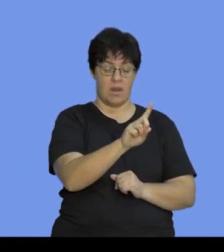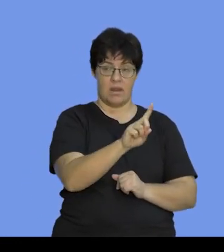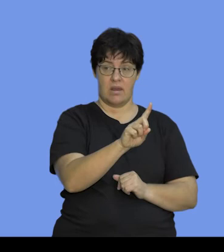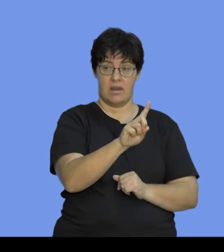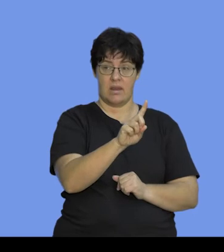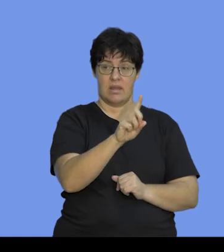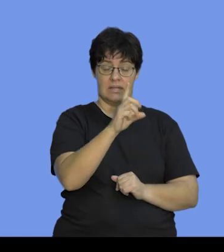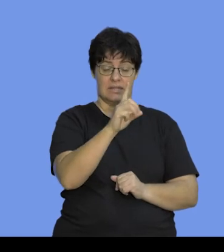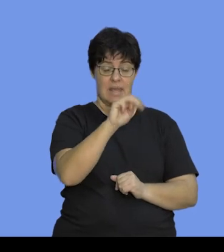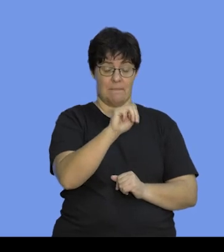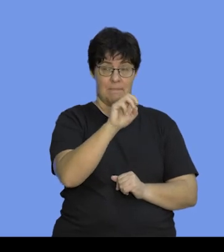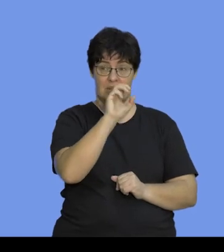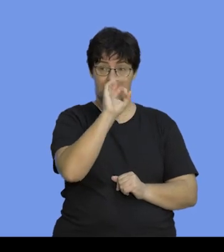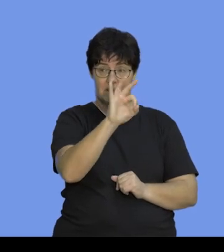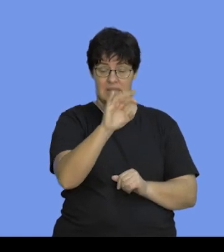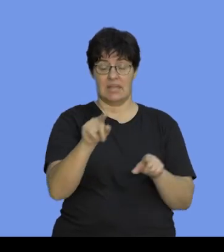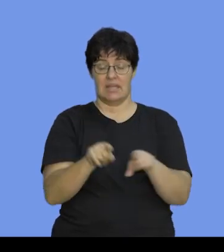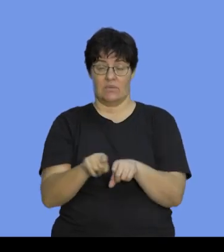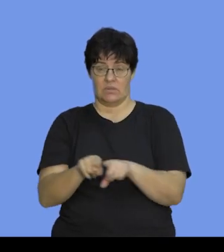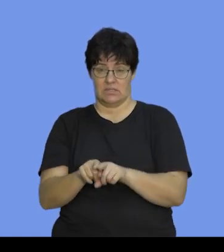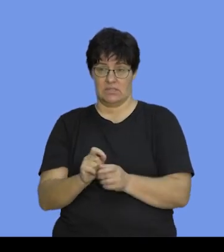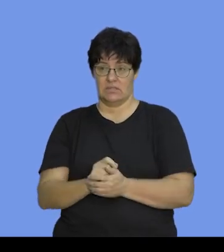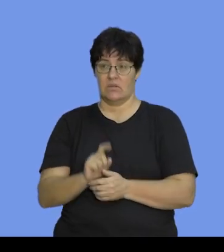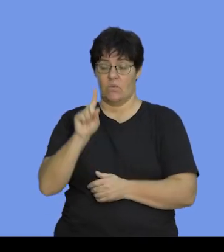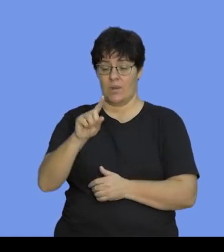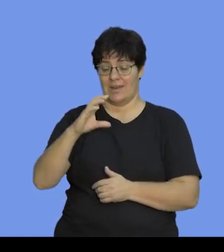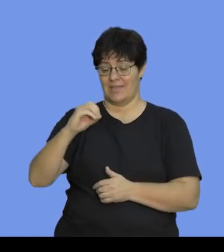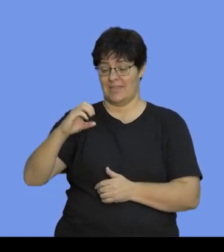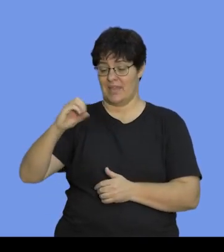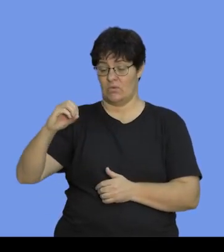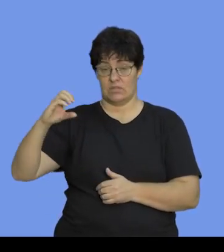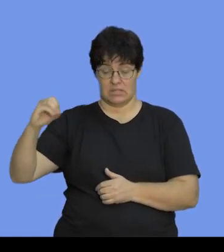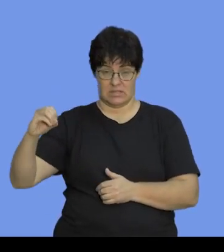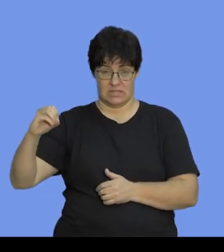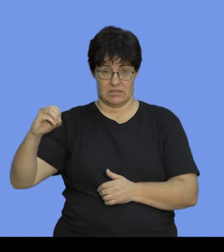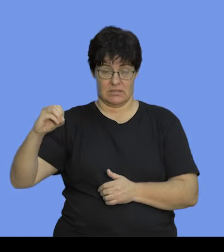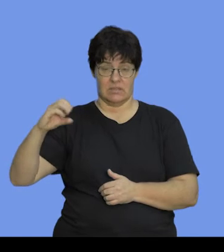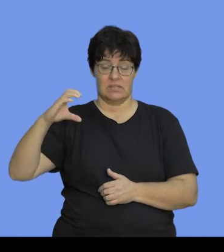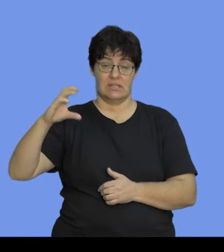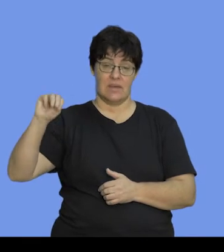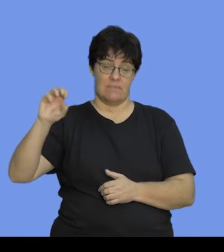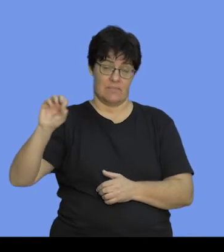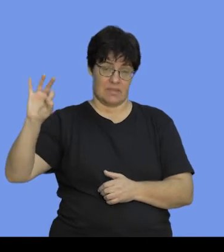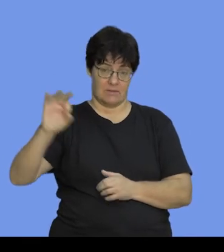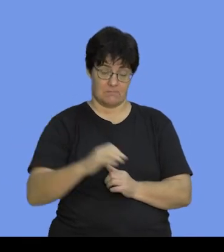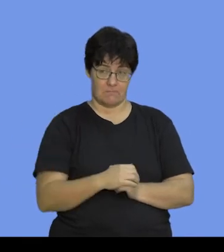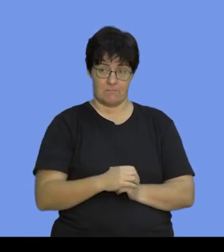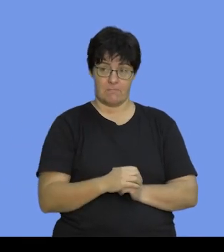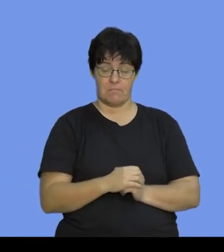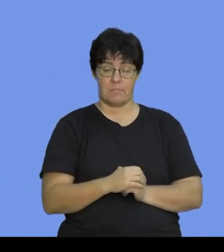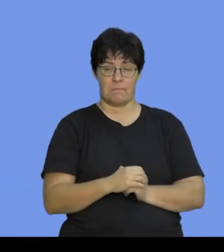decimeter is actually equals to 1,000, okay, cubic centimeters,